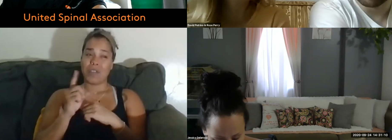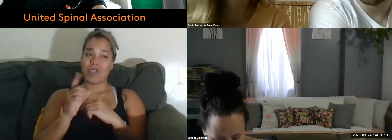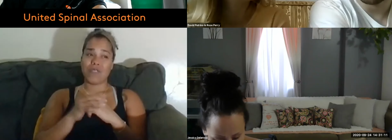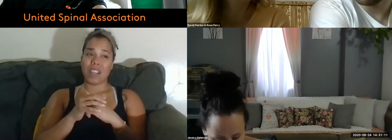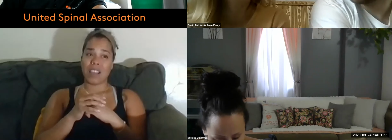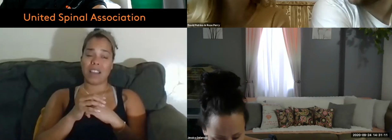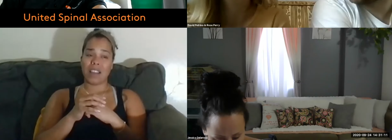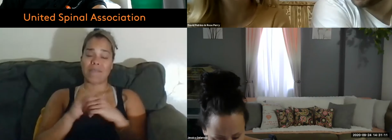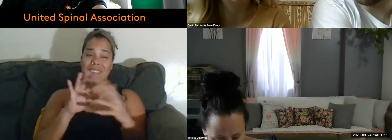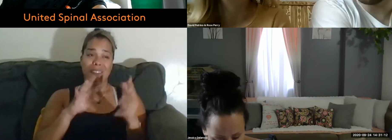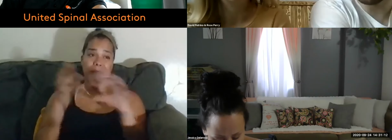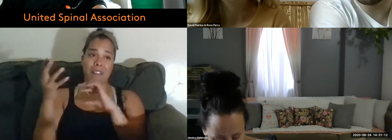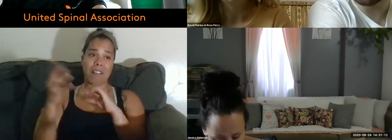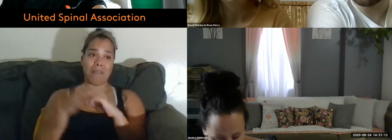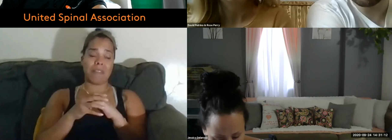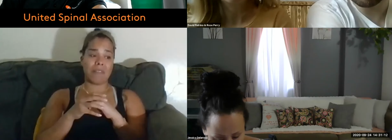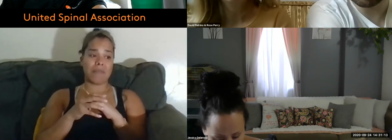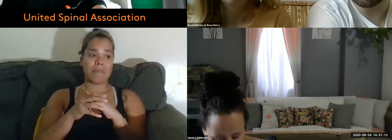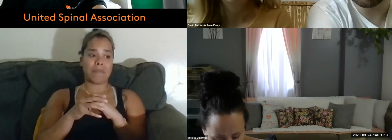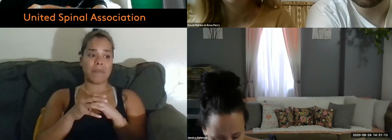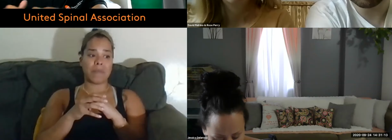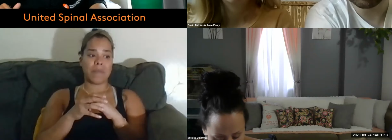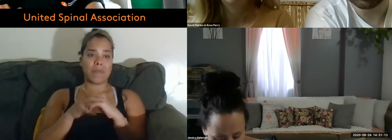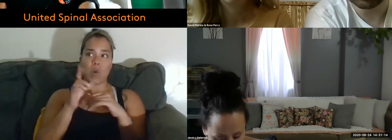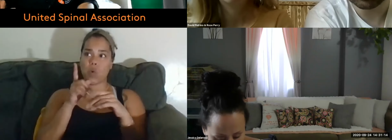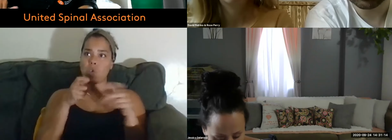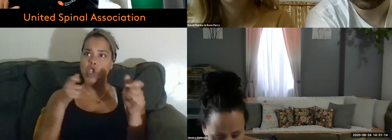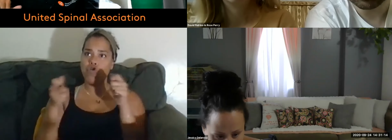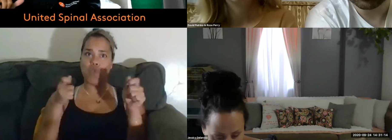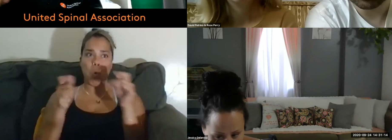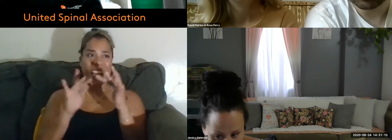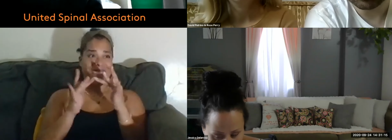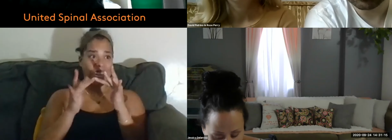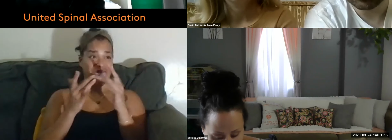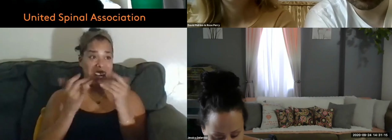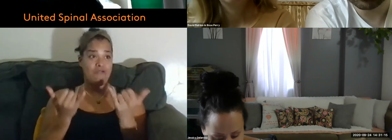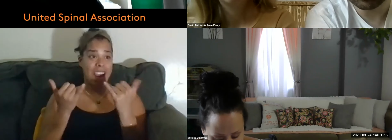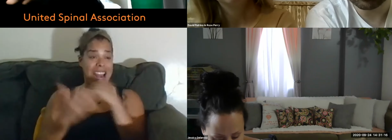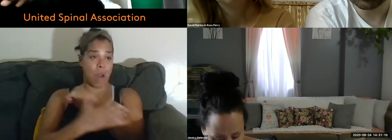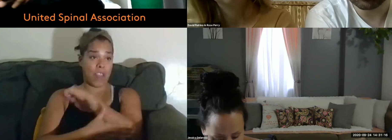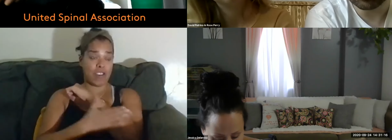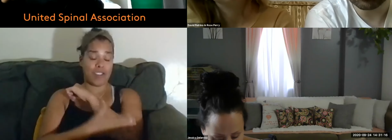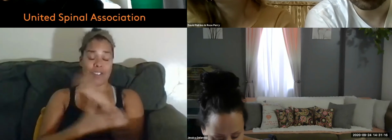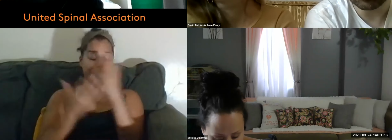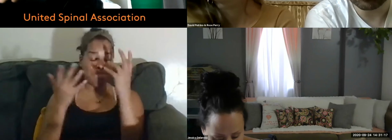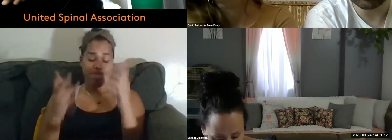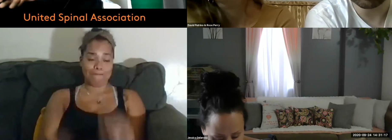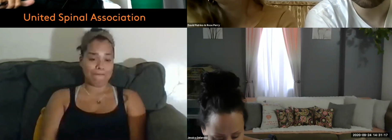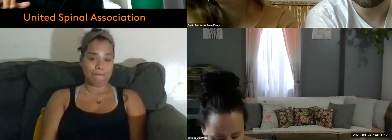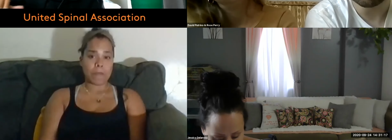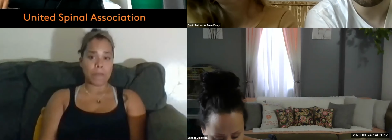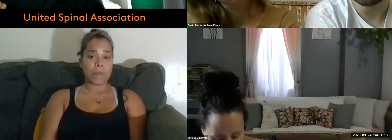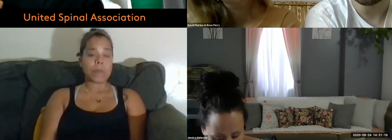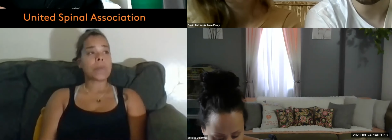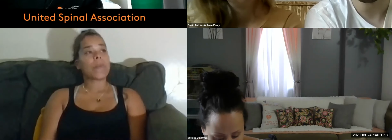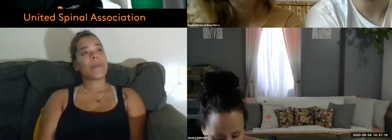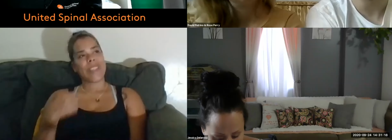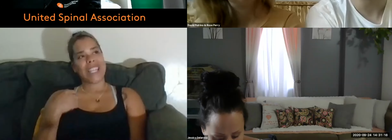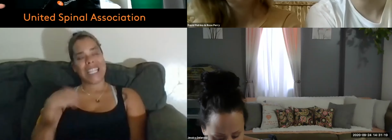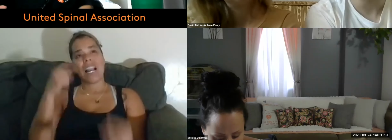too. But yeah. I am going to agree with that. And I'm going to say that, we do